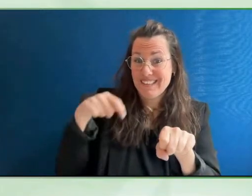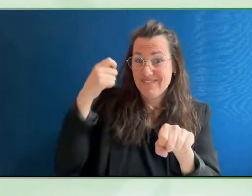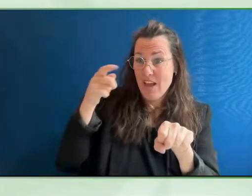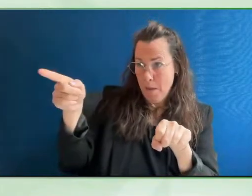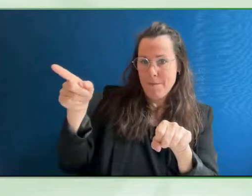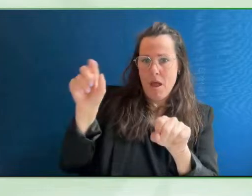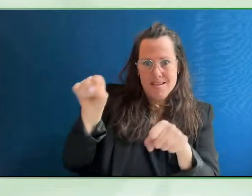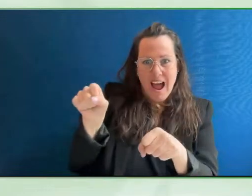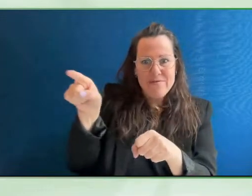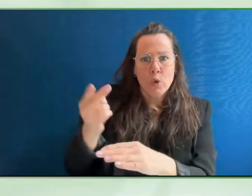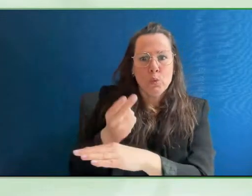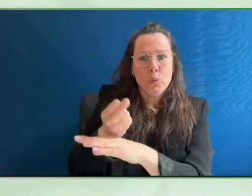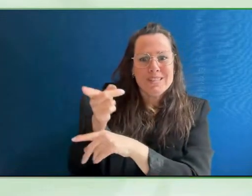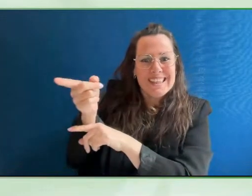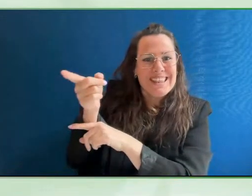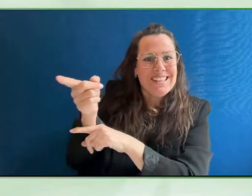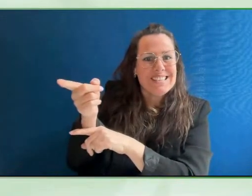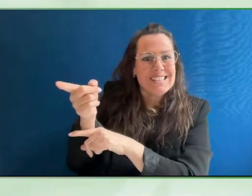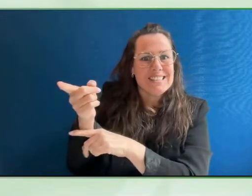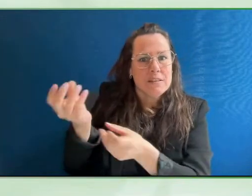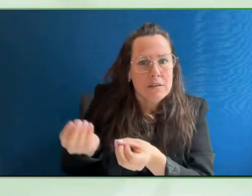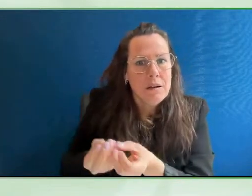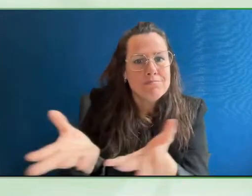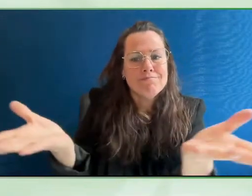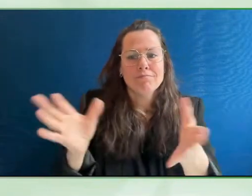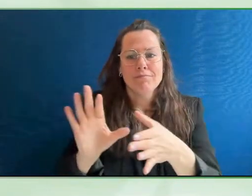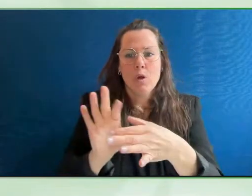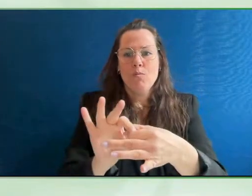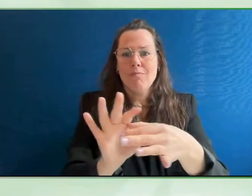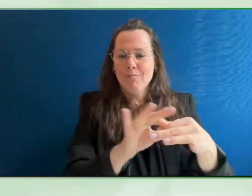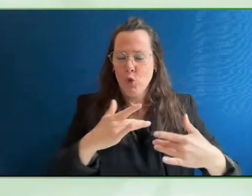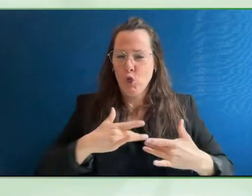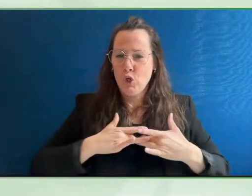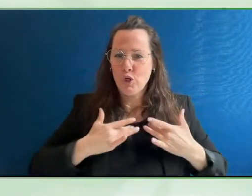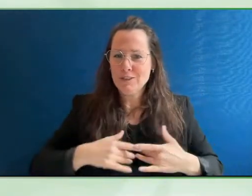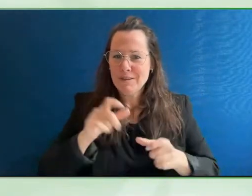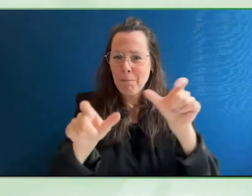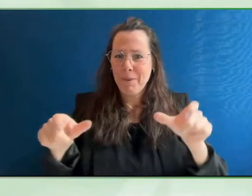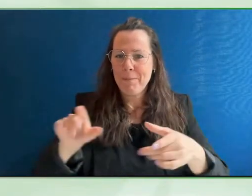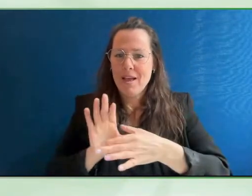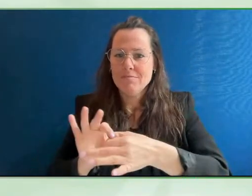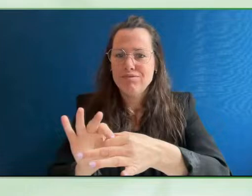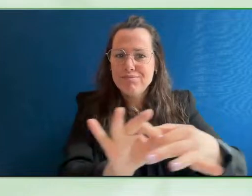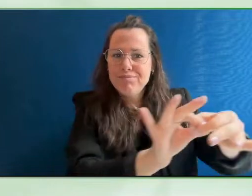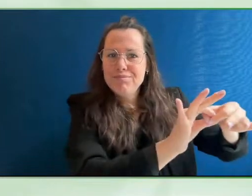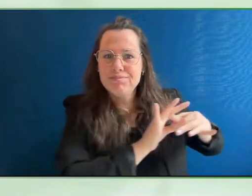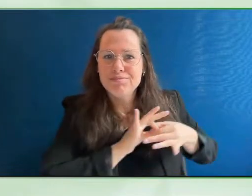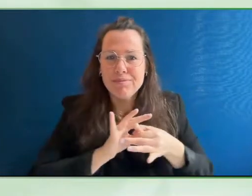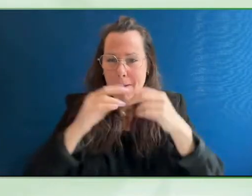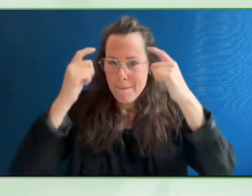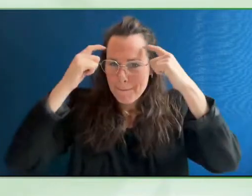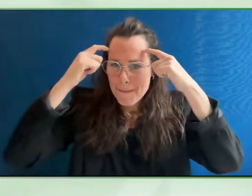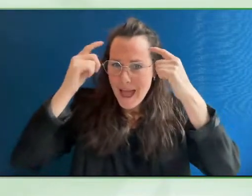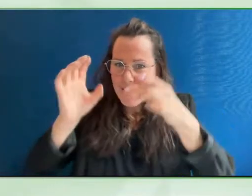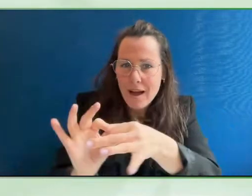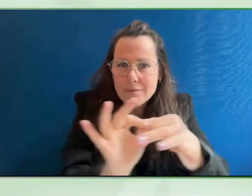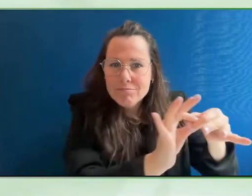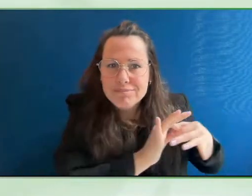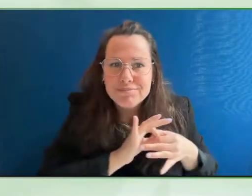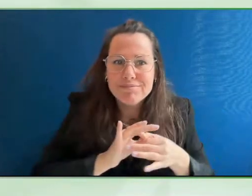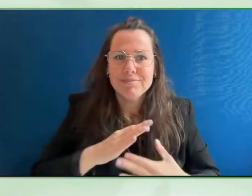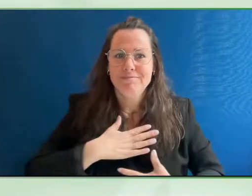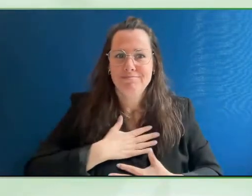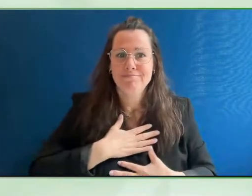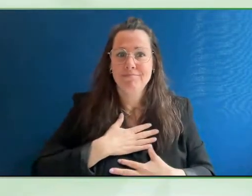community of people with disabilities. Film is magic in terms of this kind of way, and you really provide that opportunity with